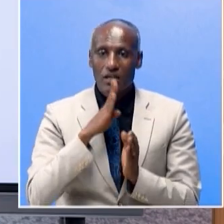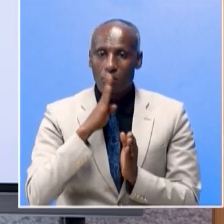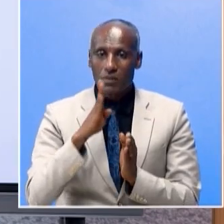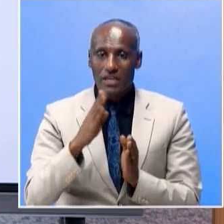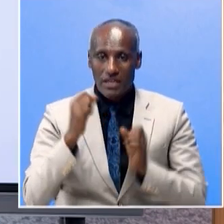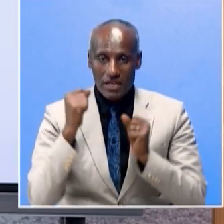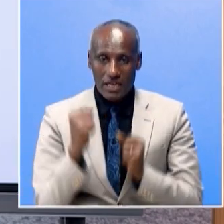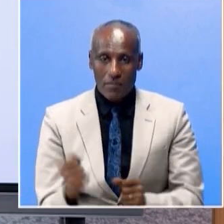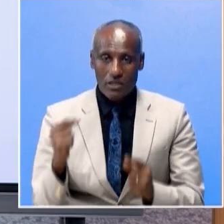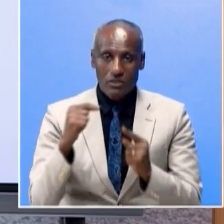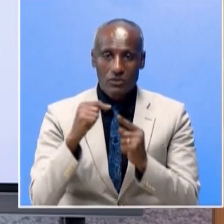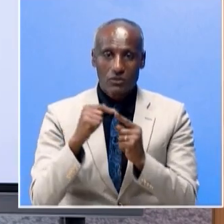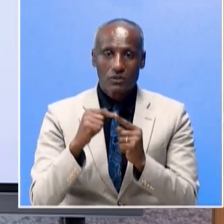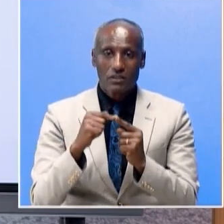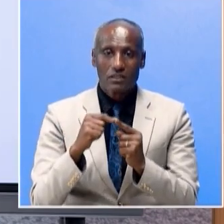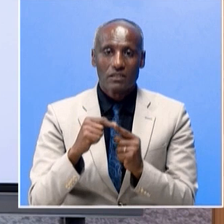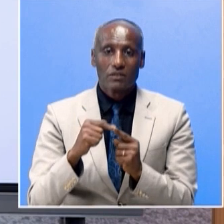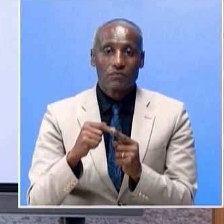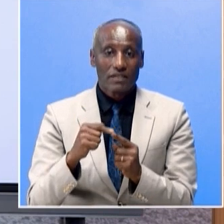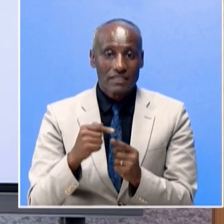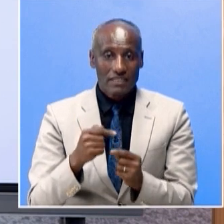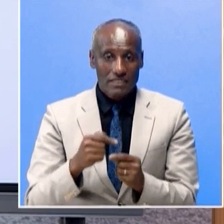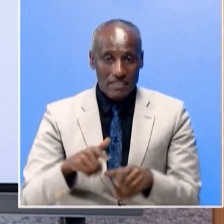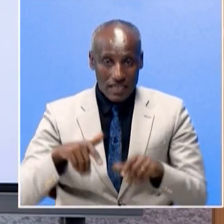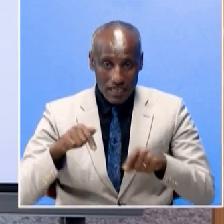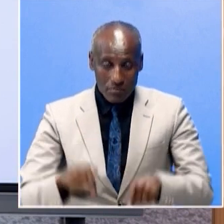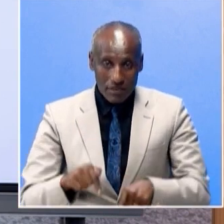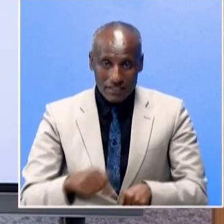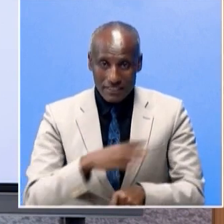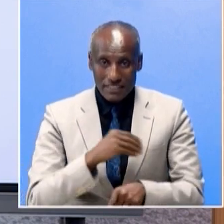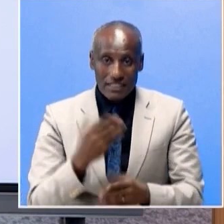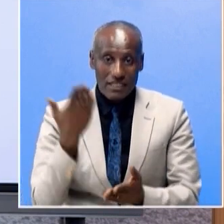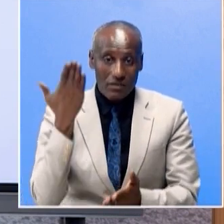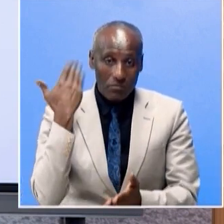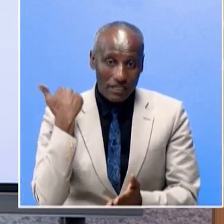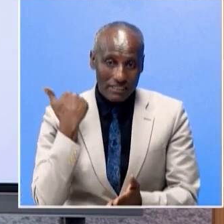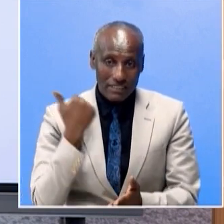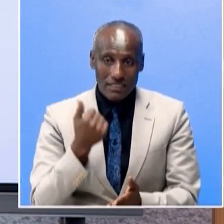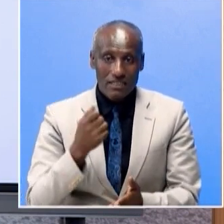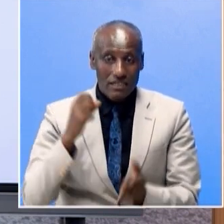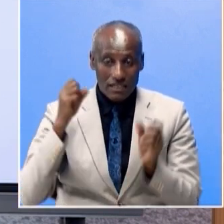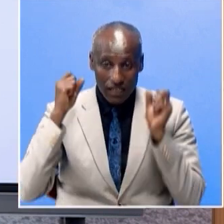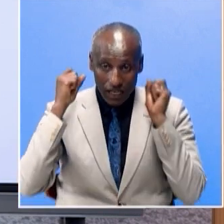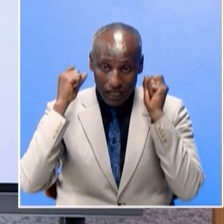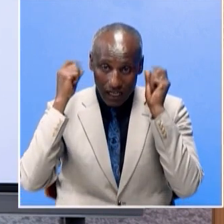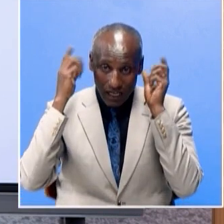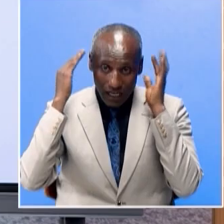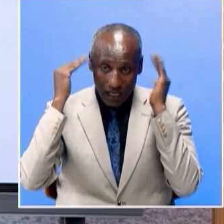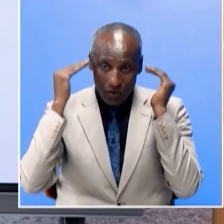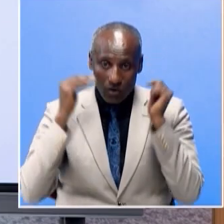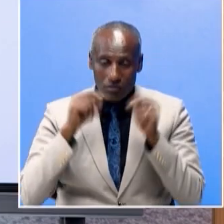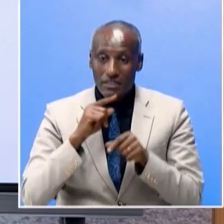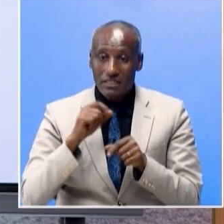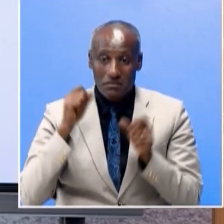in present ability and in past ability. I hope it's clear. Good. Are you